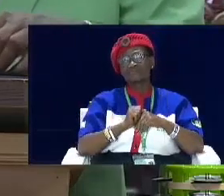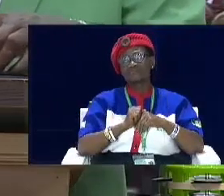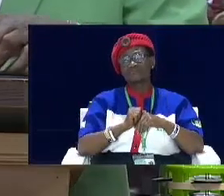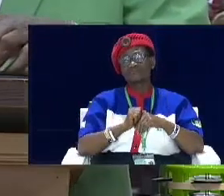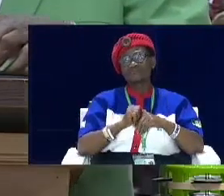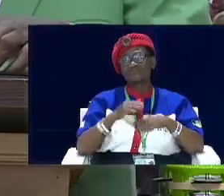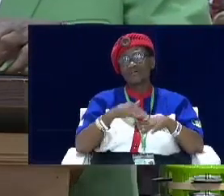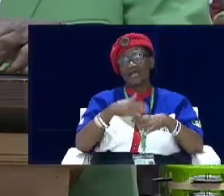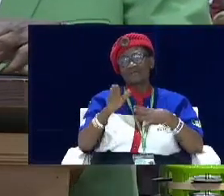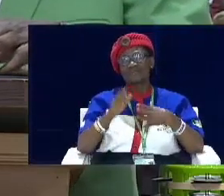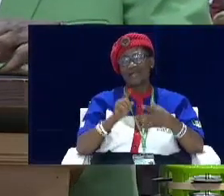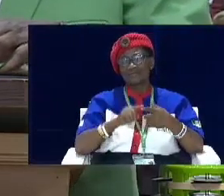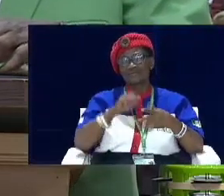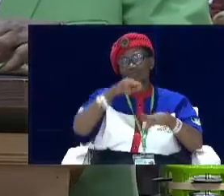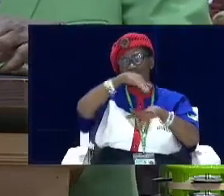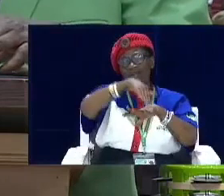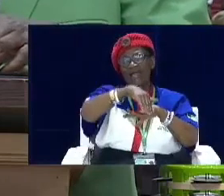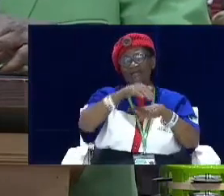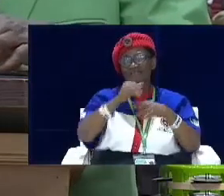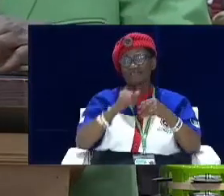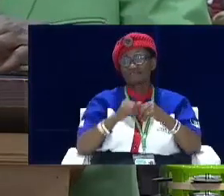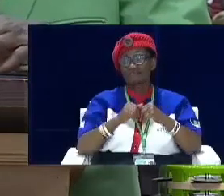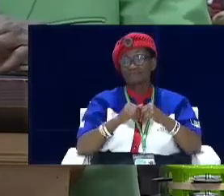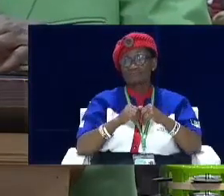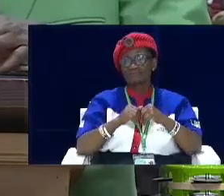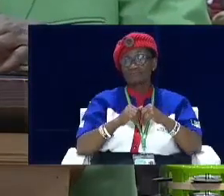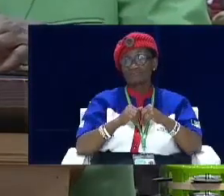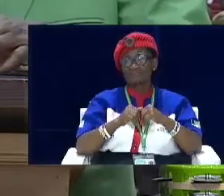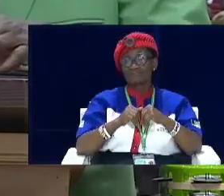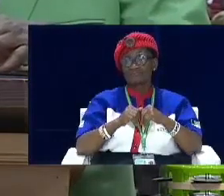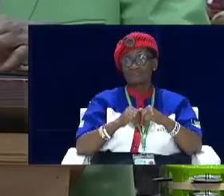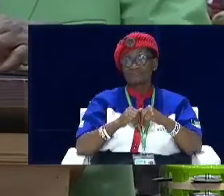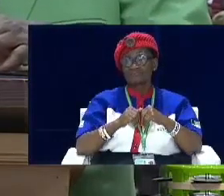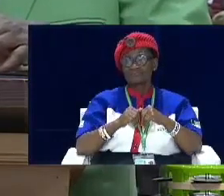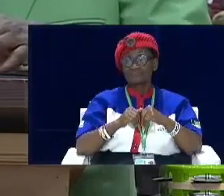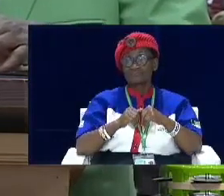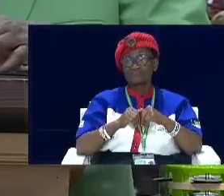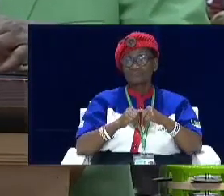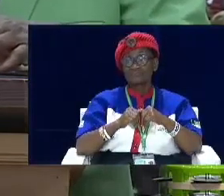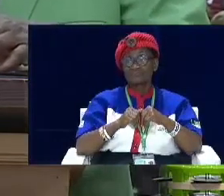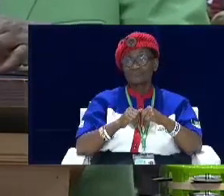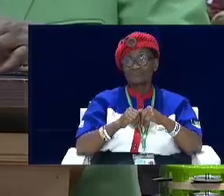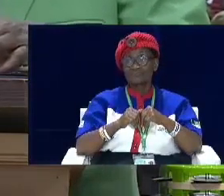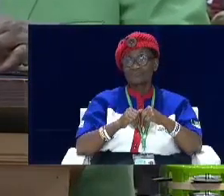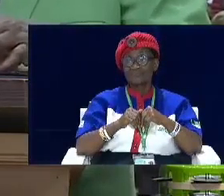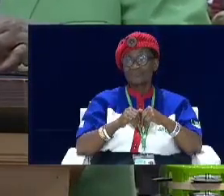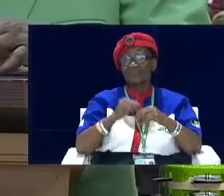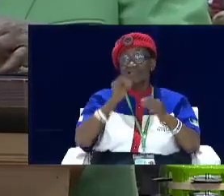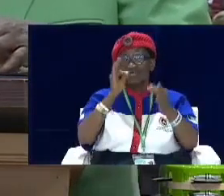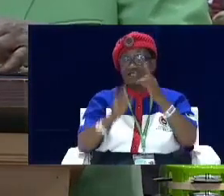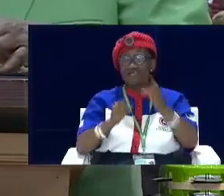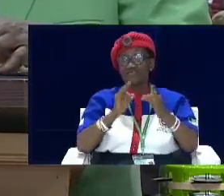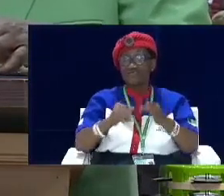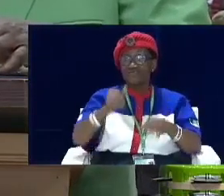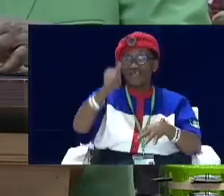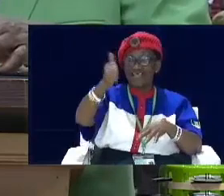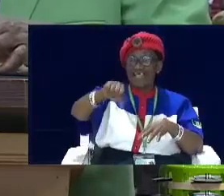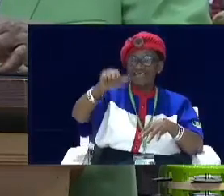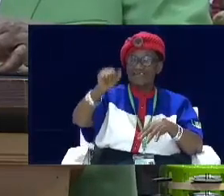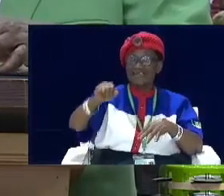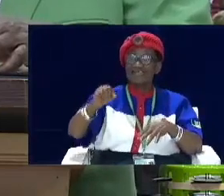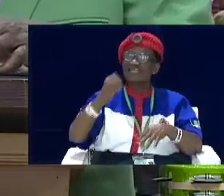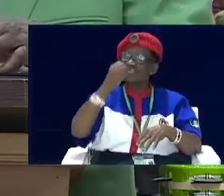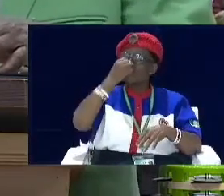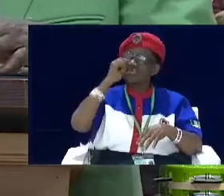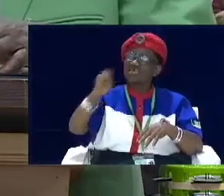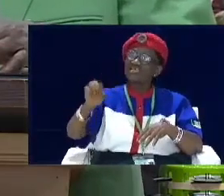After tonight. Lati leyin aleyi. If any evil force. Ti agbara